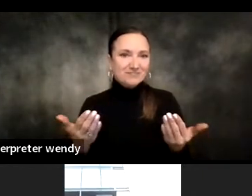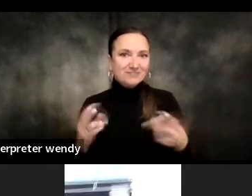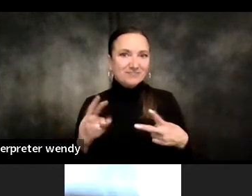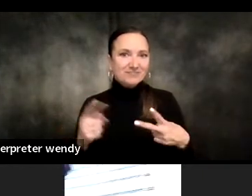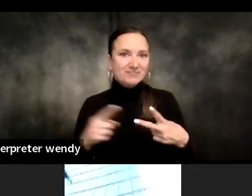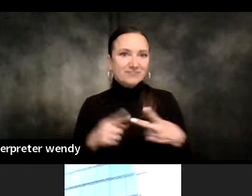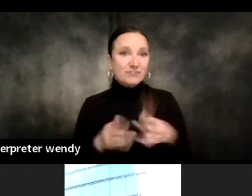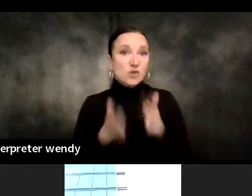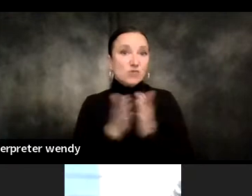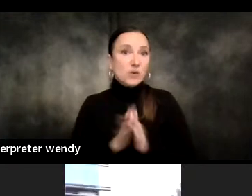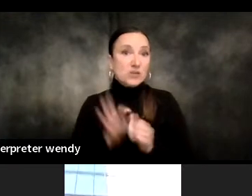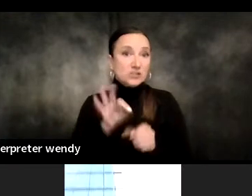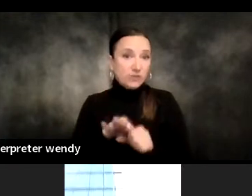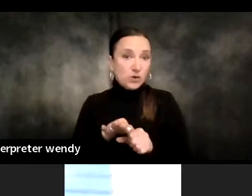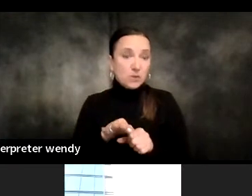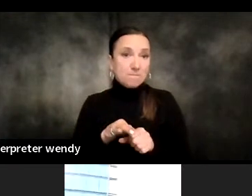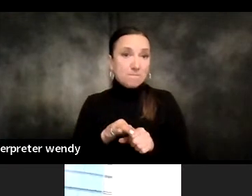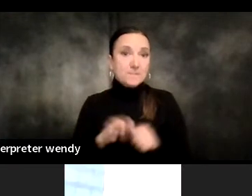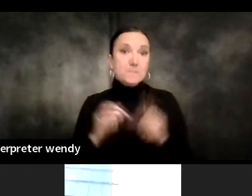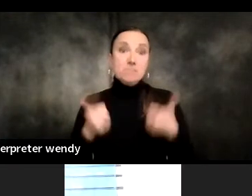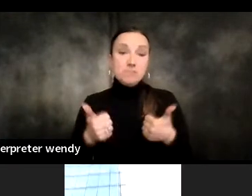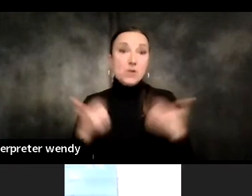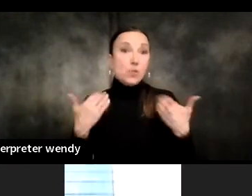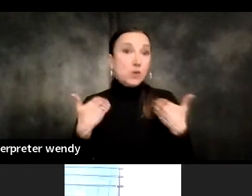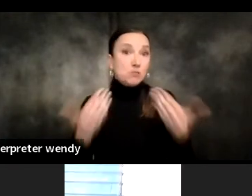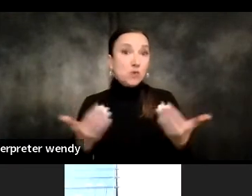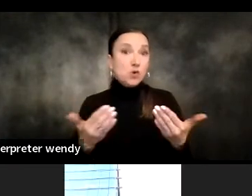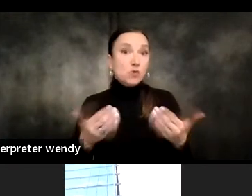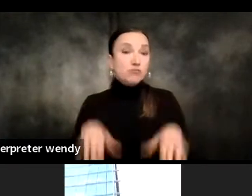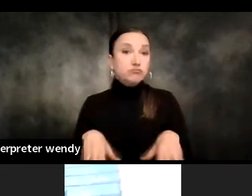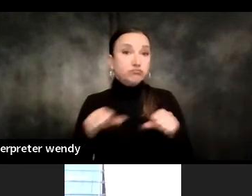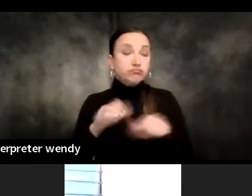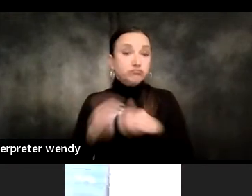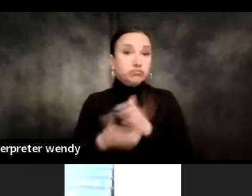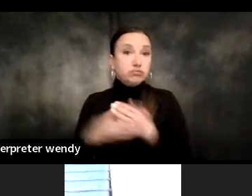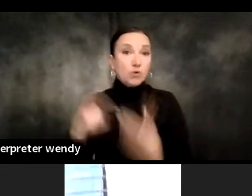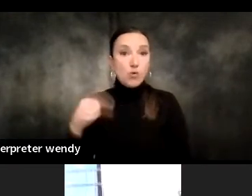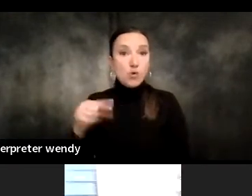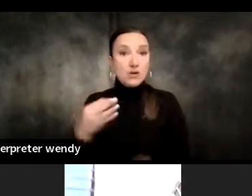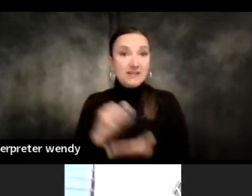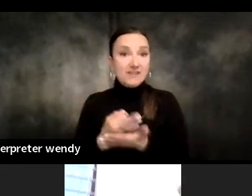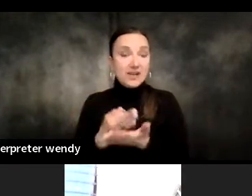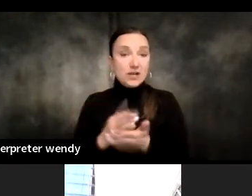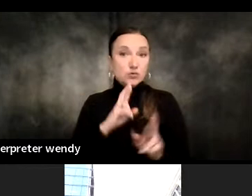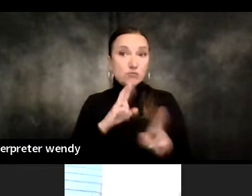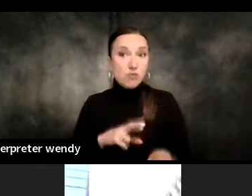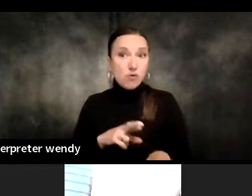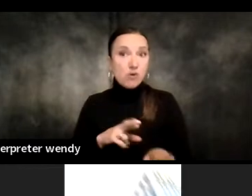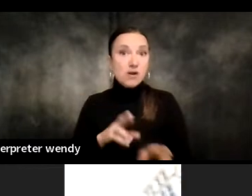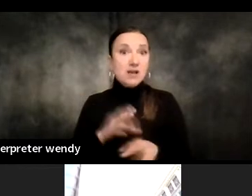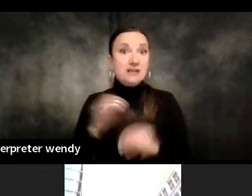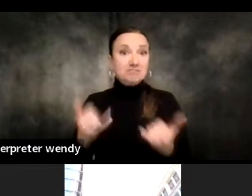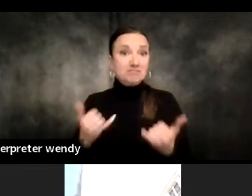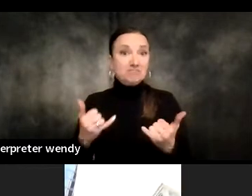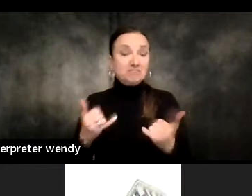the requested vote. Great. I move that we adopt the quarterly financial report as it currently